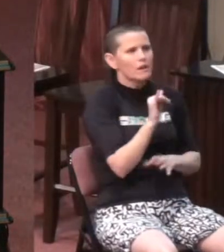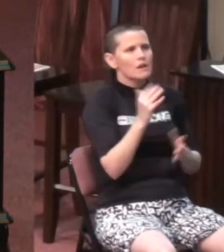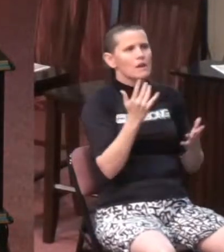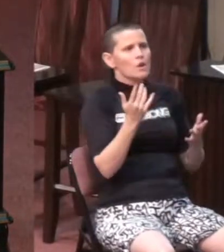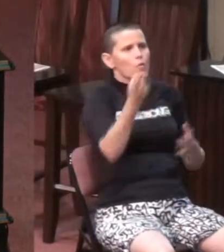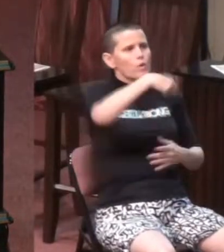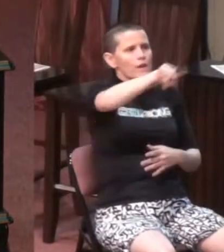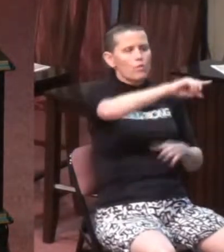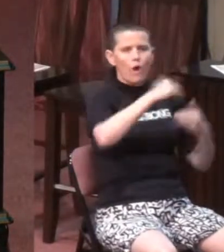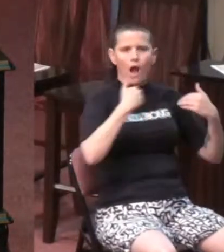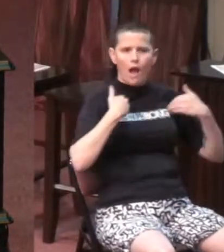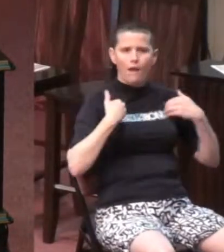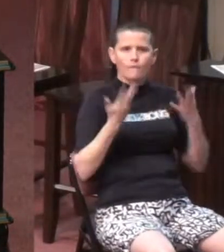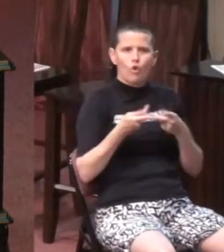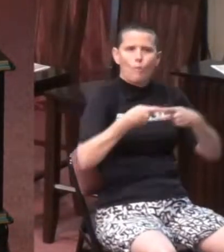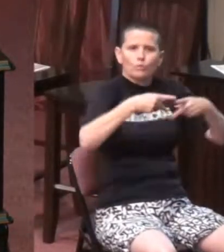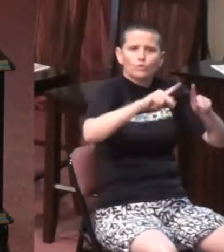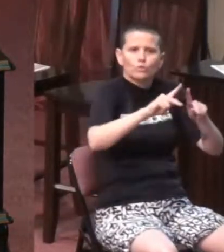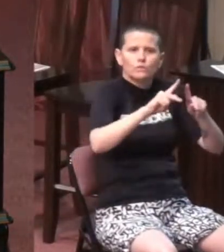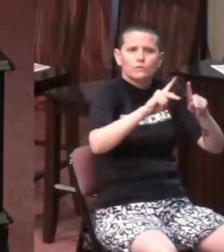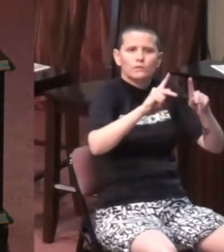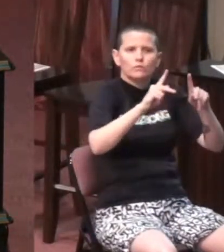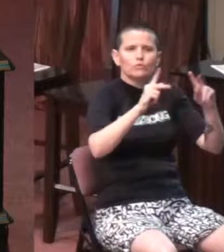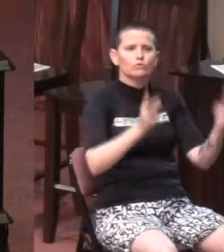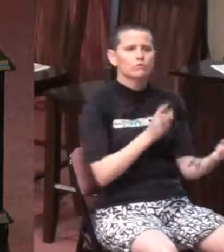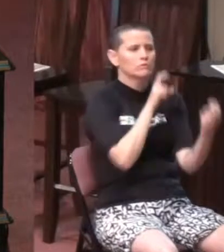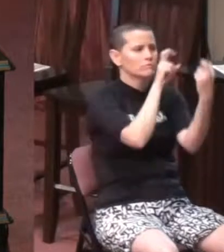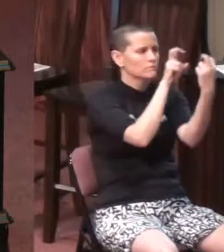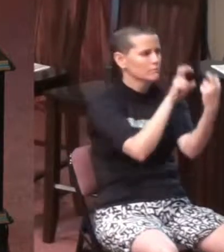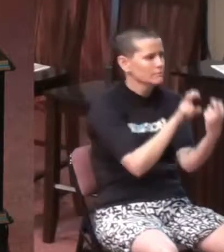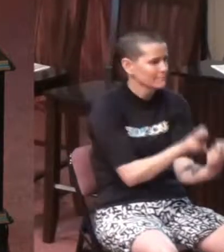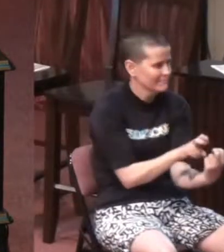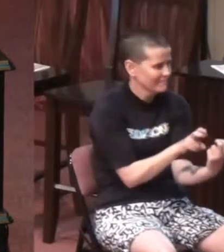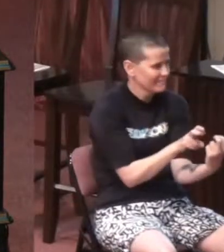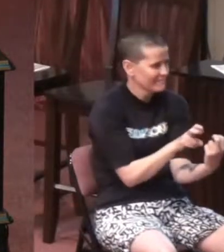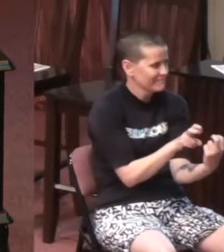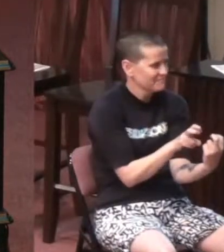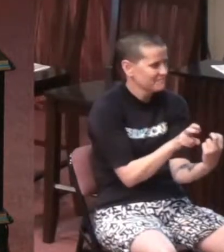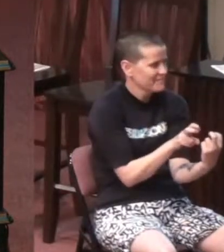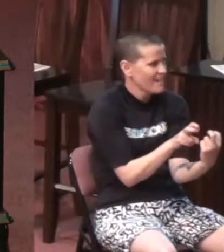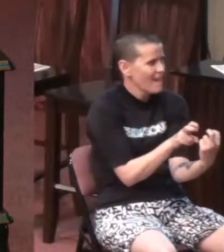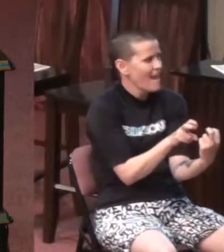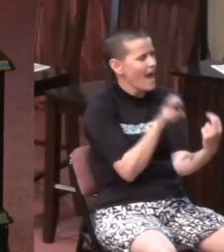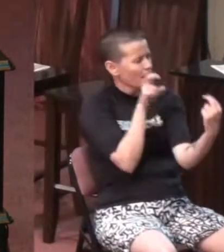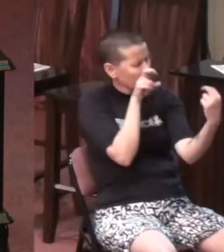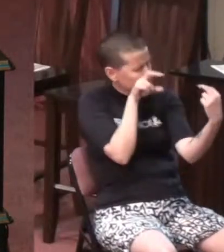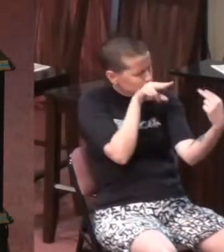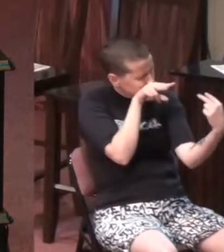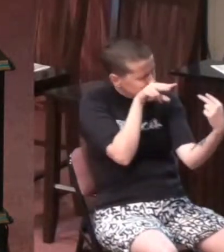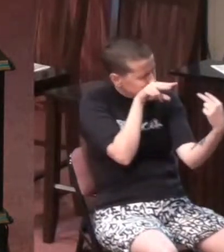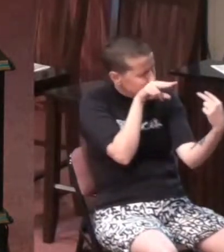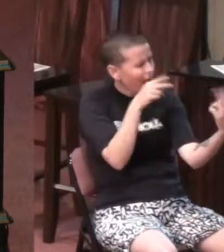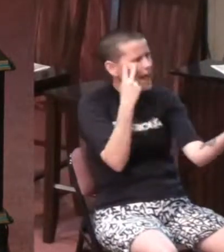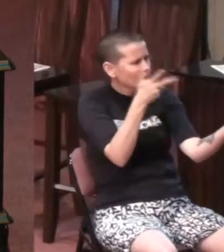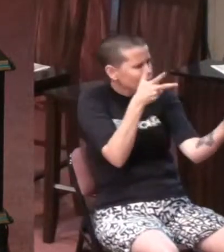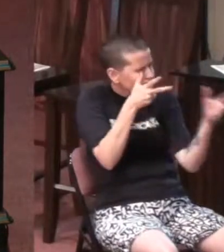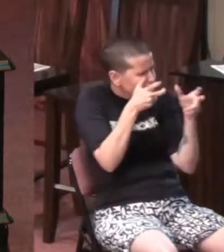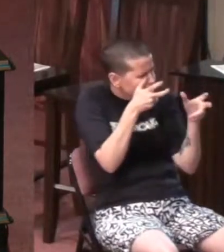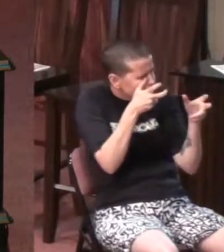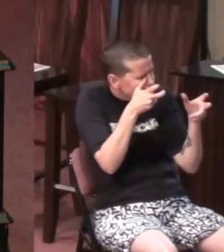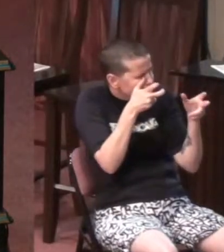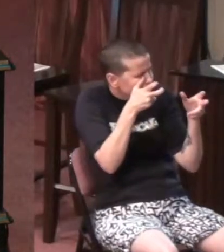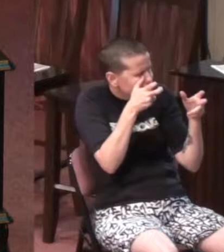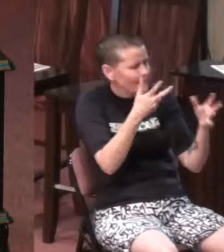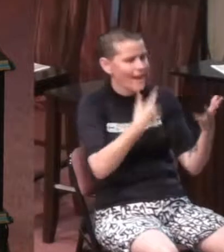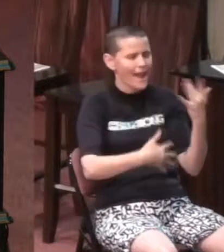for us to sit with one another. And I can listen to Lance, and I can listen from my wholeness and from your wholeness and from that stillness